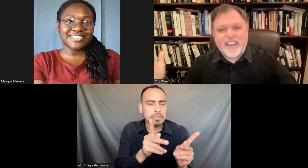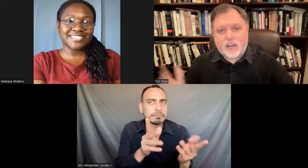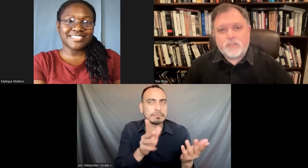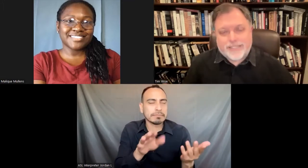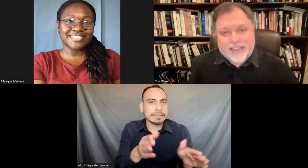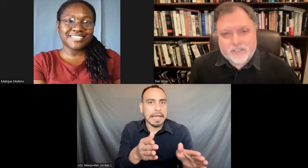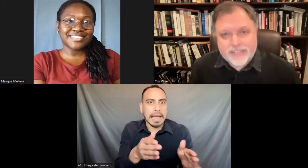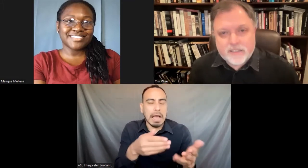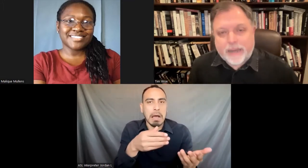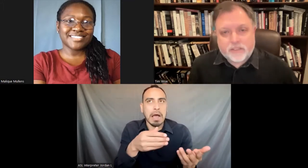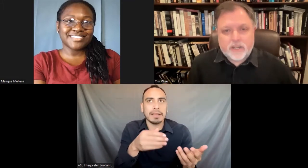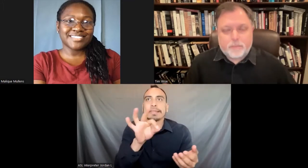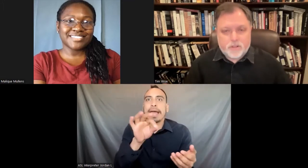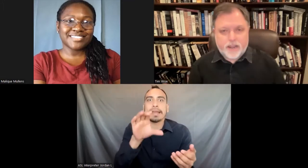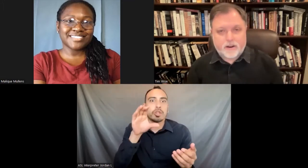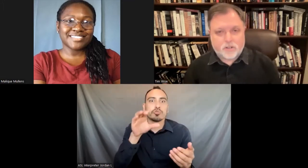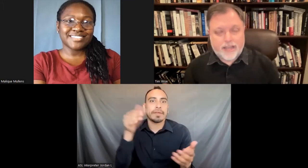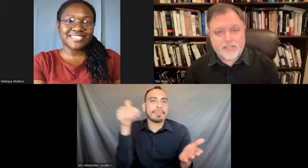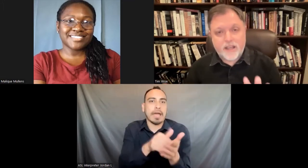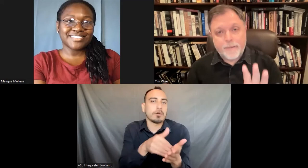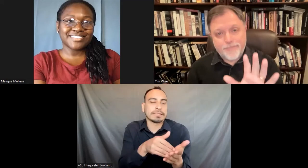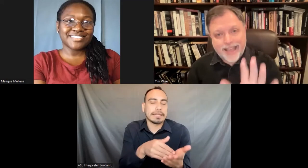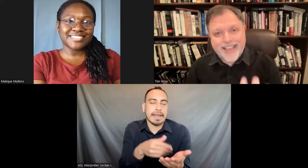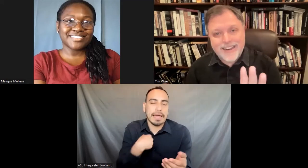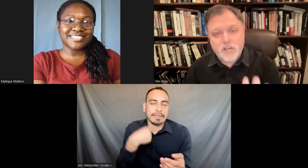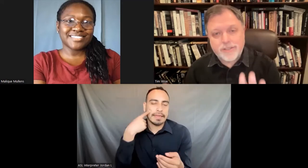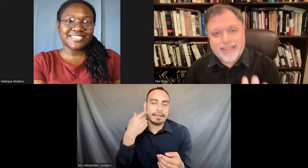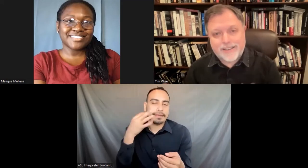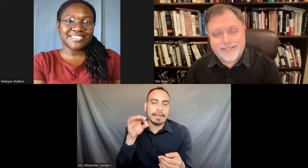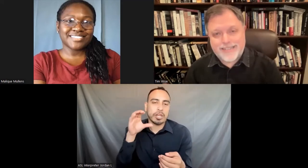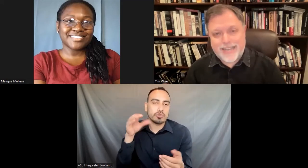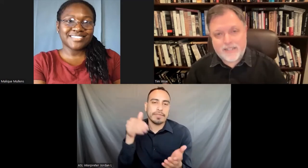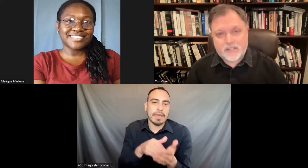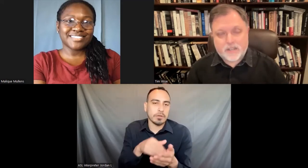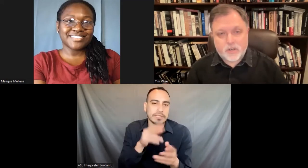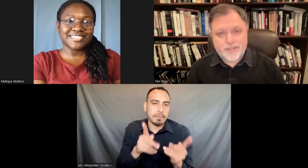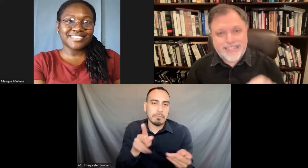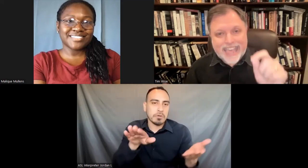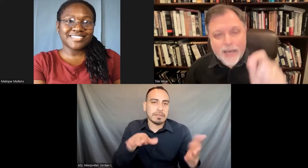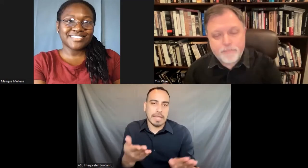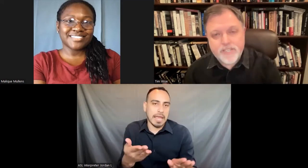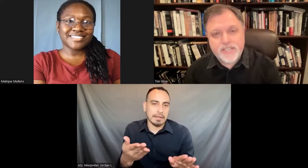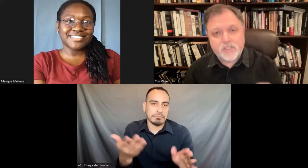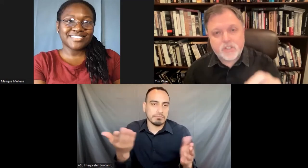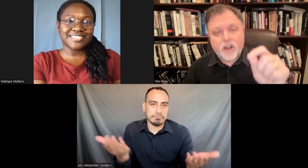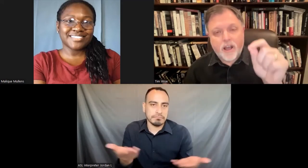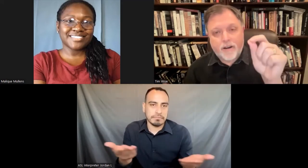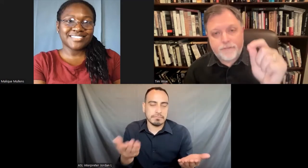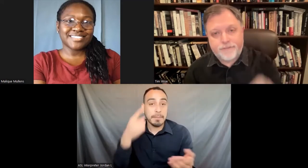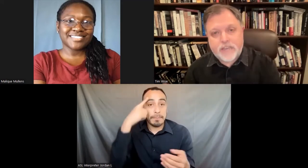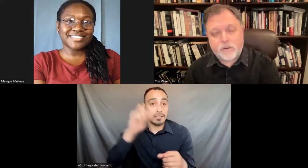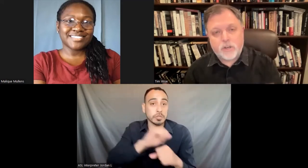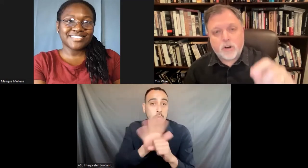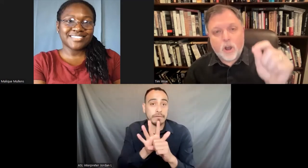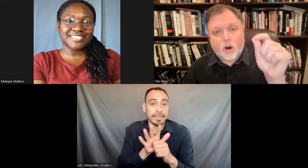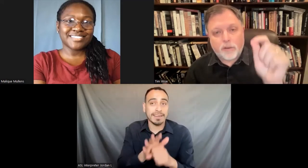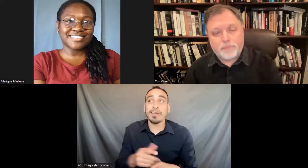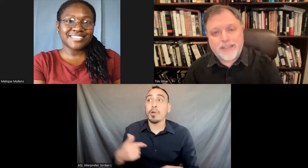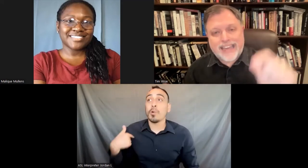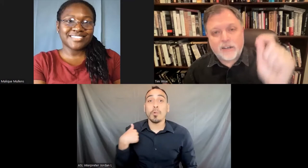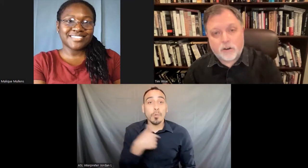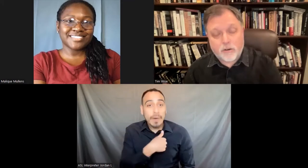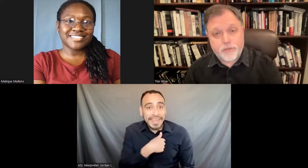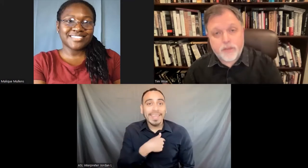say 900,000. That's about the number that I heard last. 900,000 dead in this country, the epicenter of failure